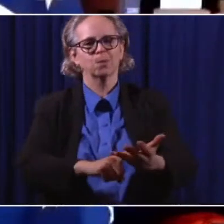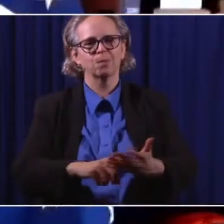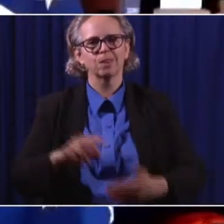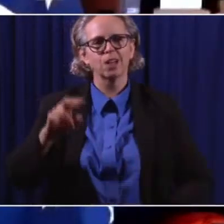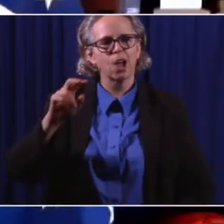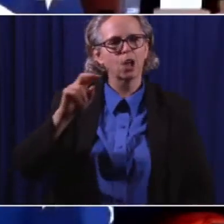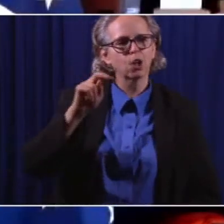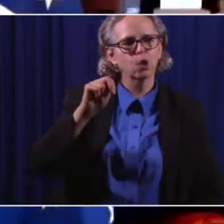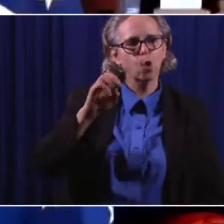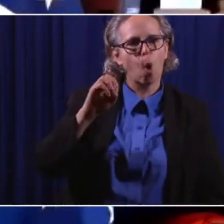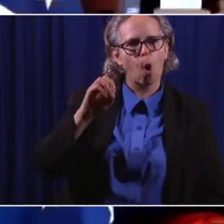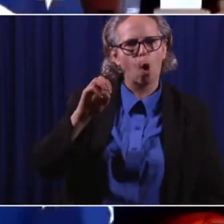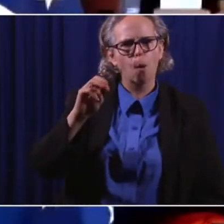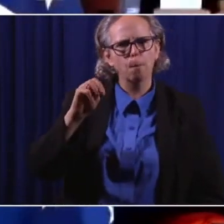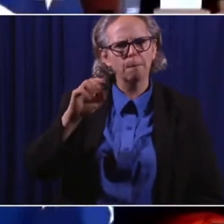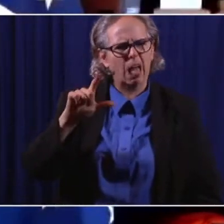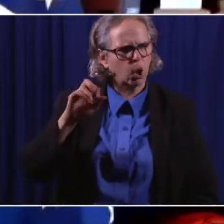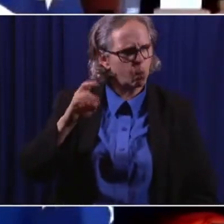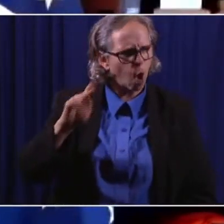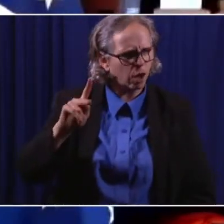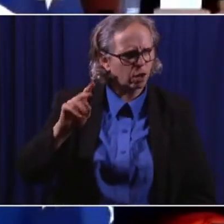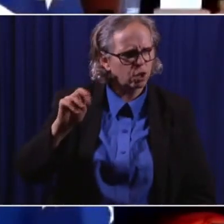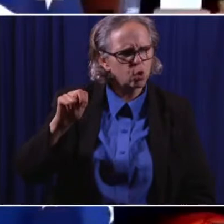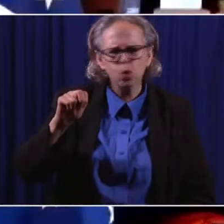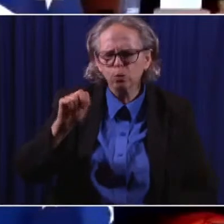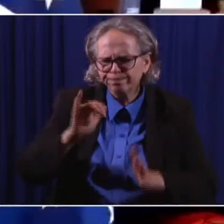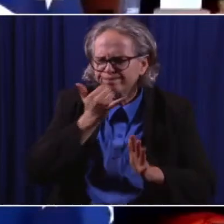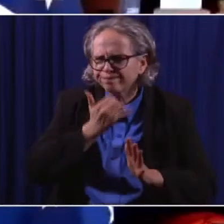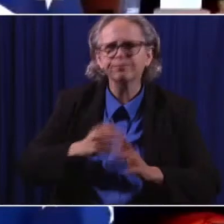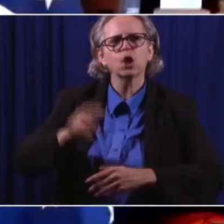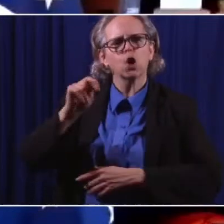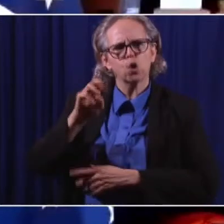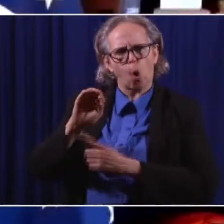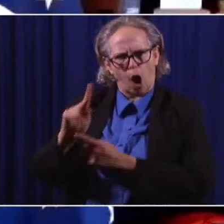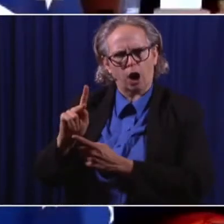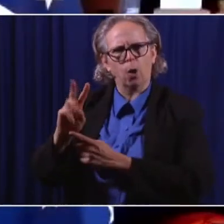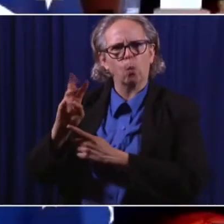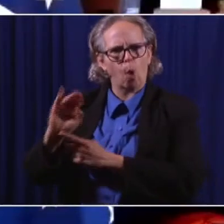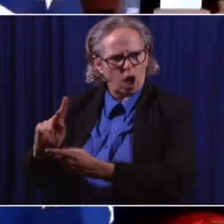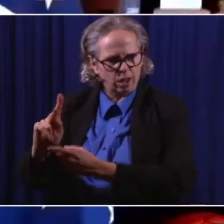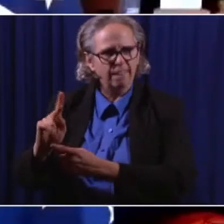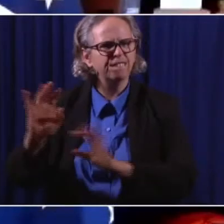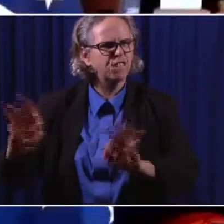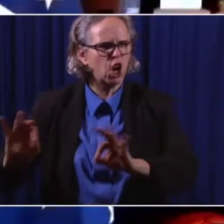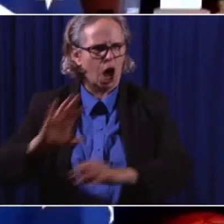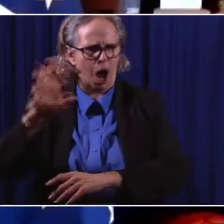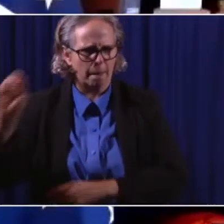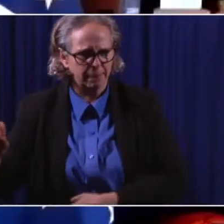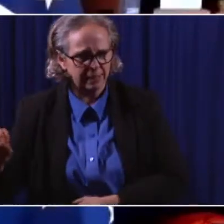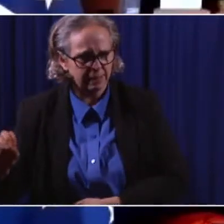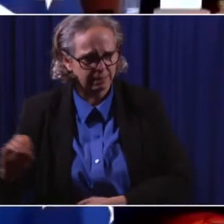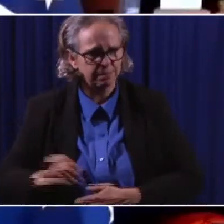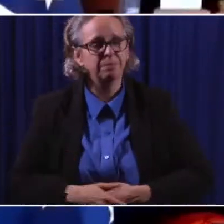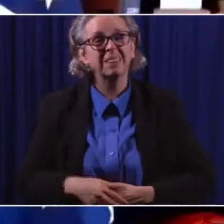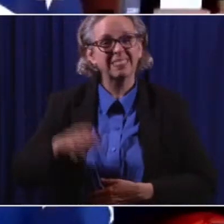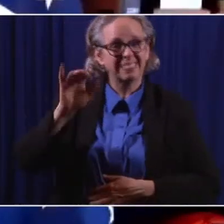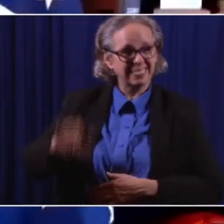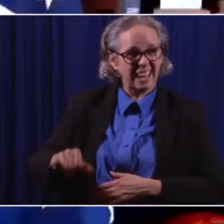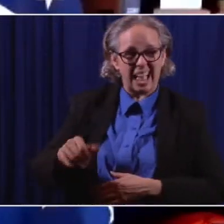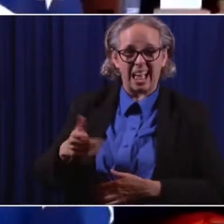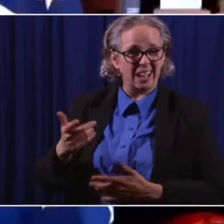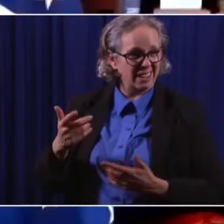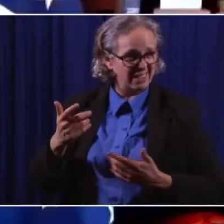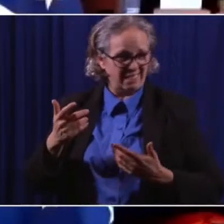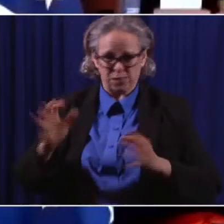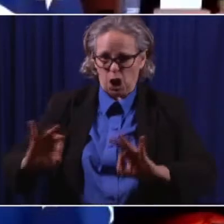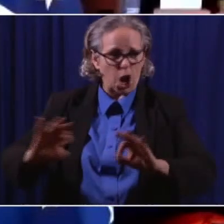came about, they halted operations, and then because there just wasn't demand for their product at the time. And a